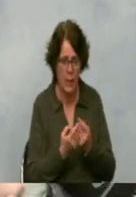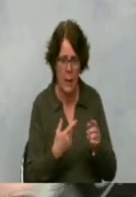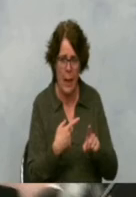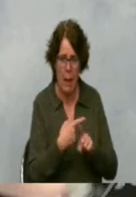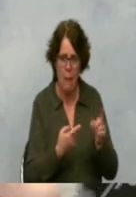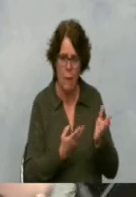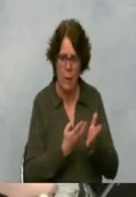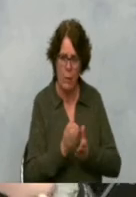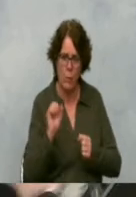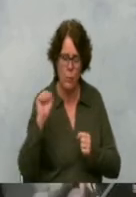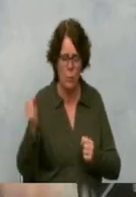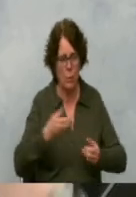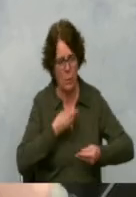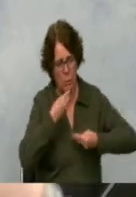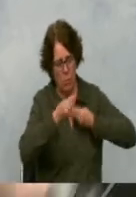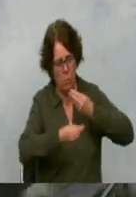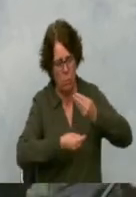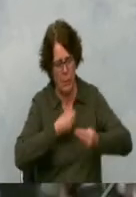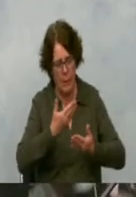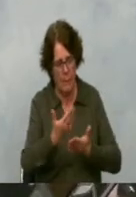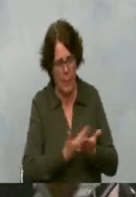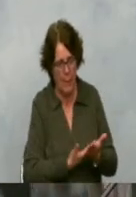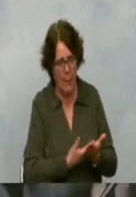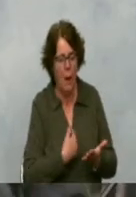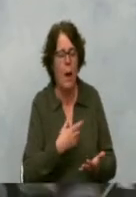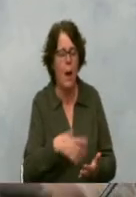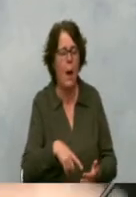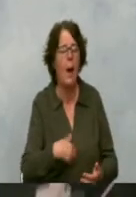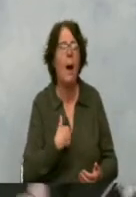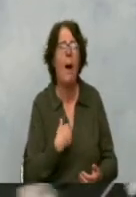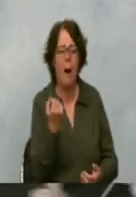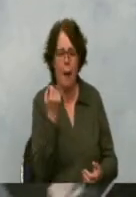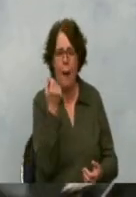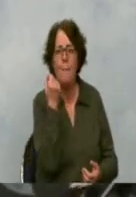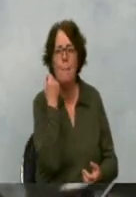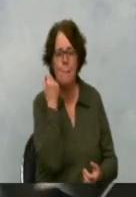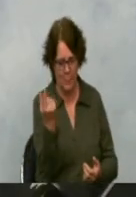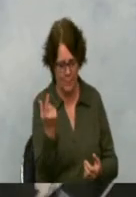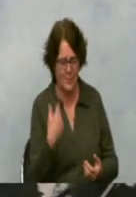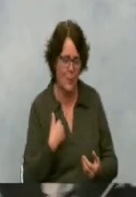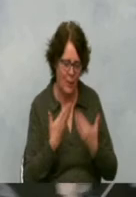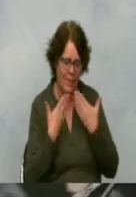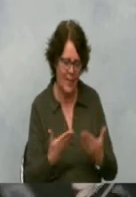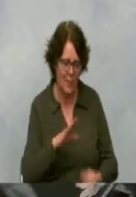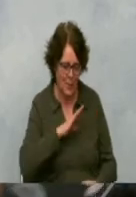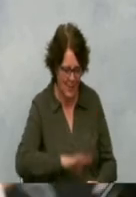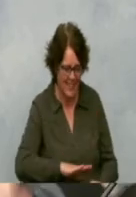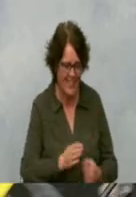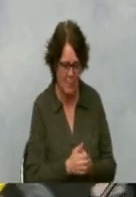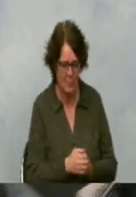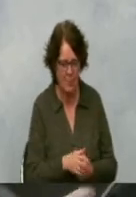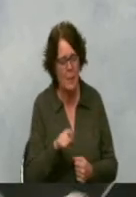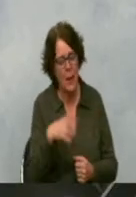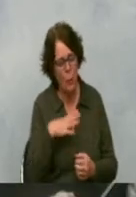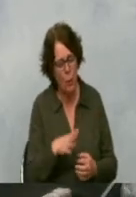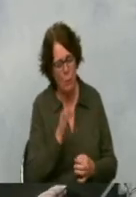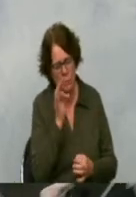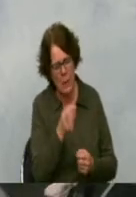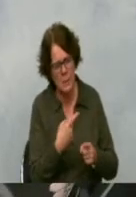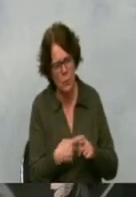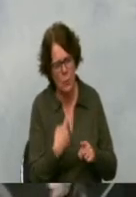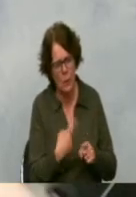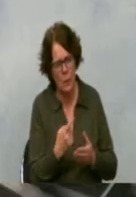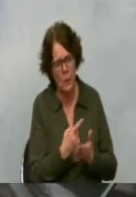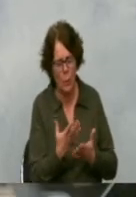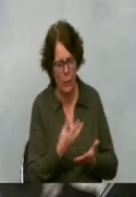your paper, I suddenly got it. And I'm very thankful for that. Thank you. But I just wanted to ask very quickly about